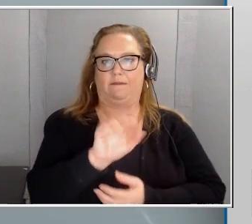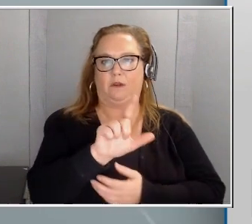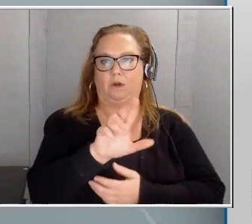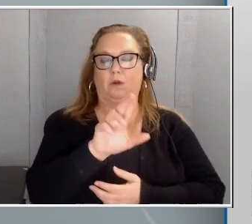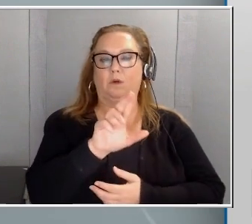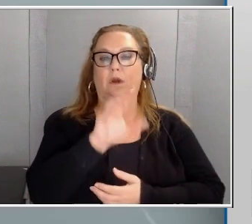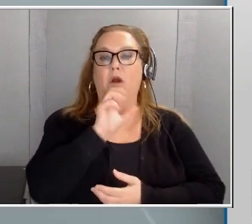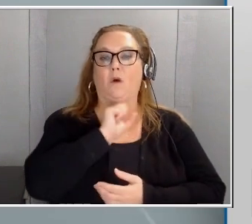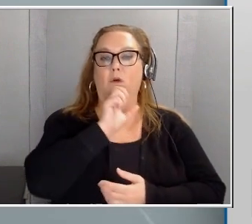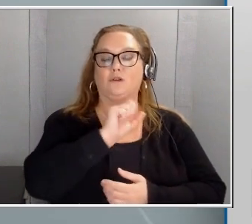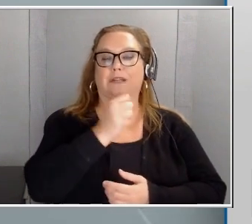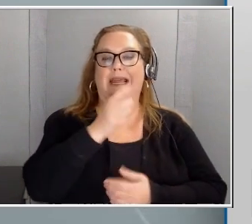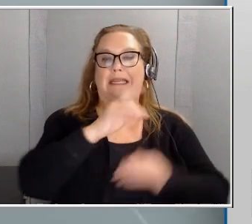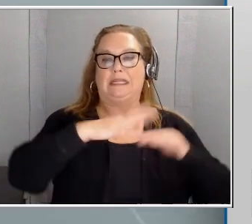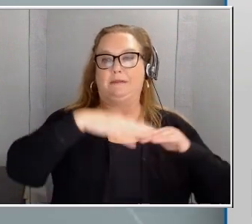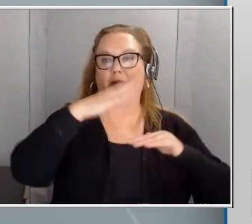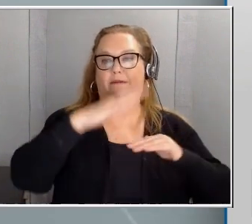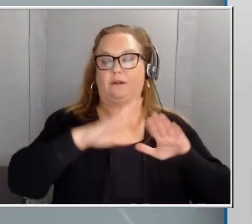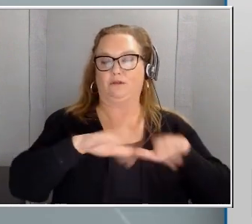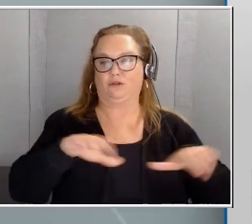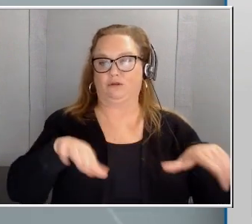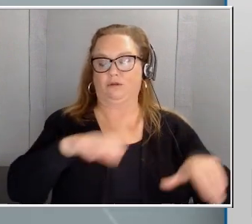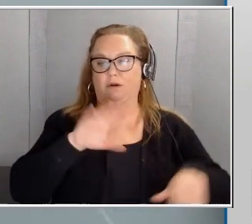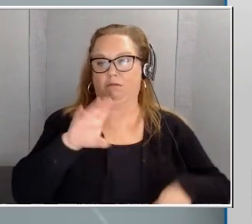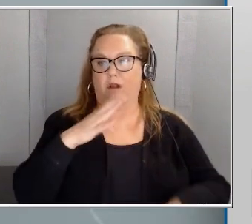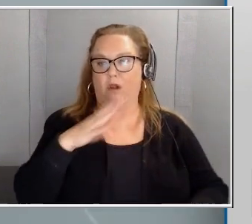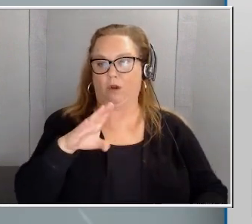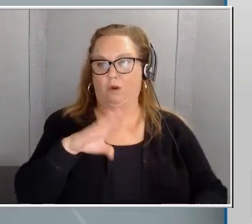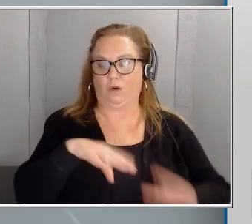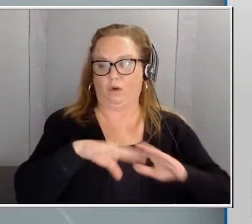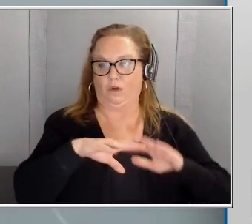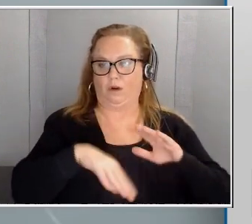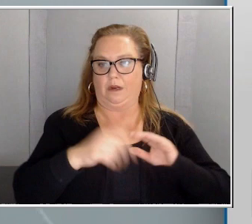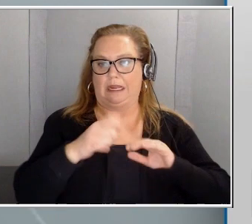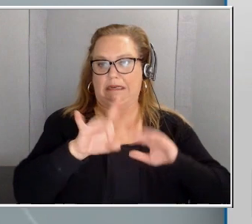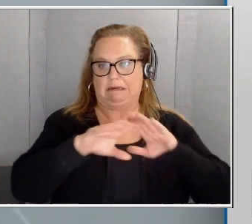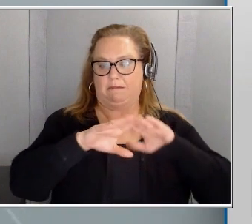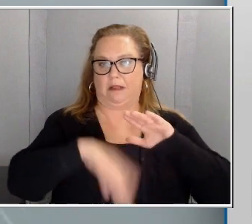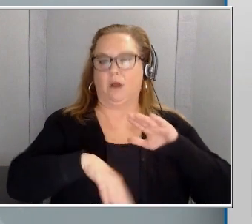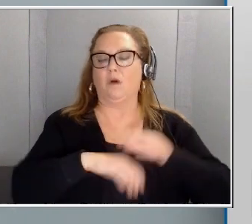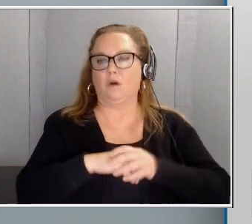18 and above. Children are the blue and above, 18 and below.